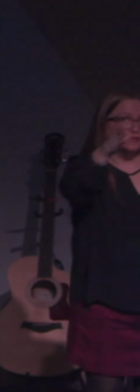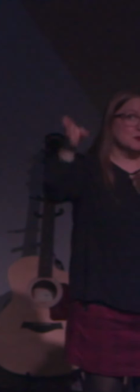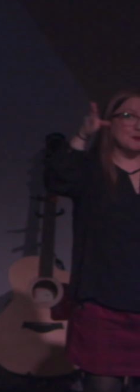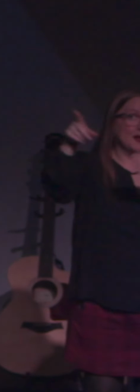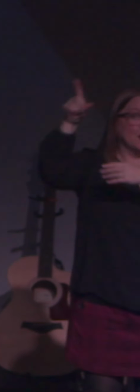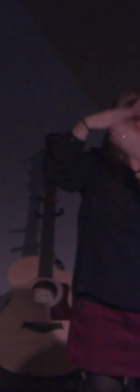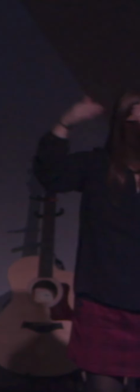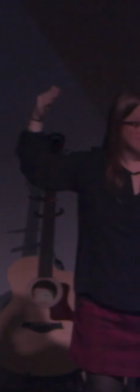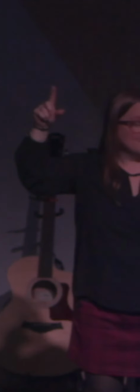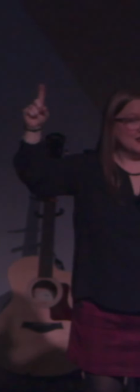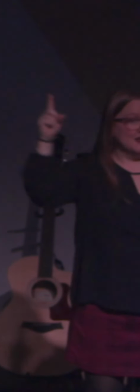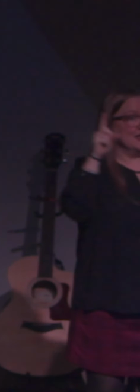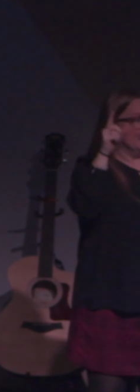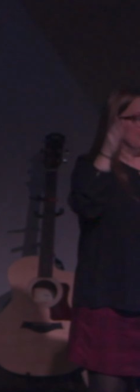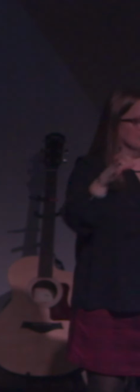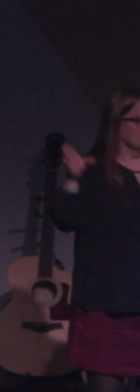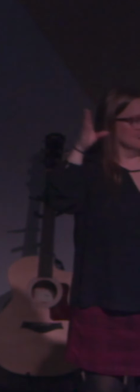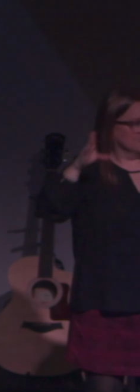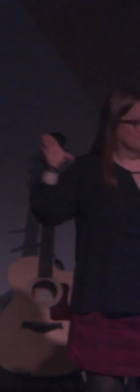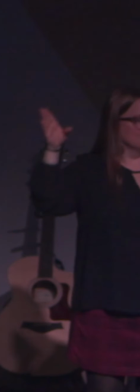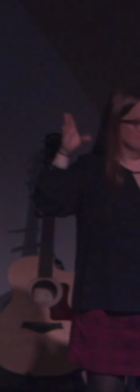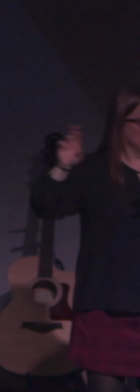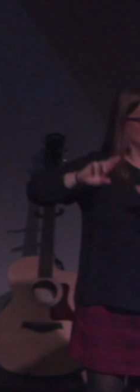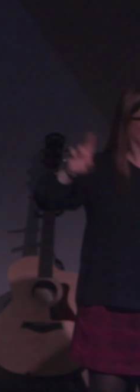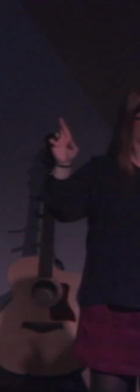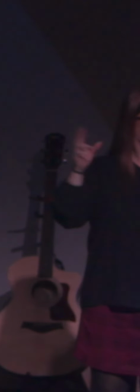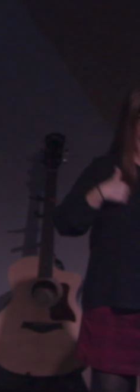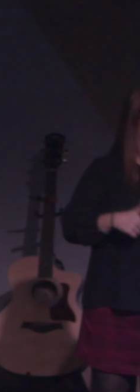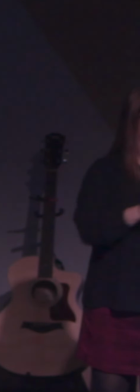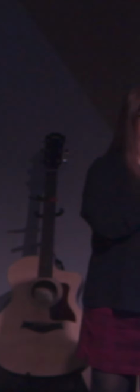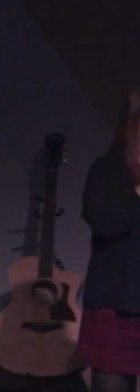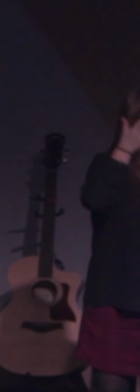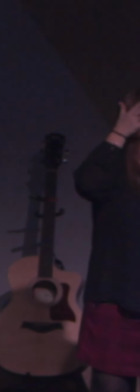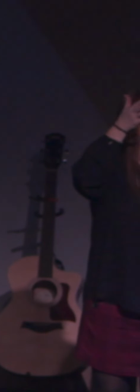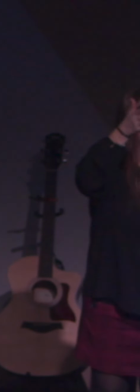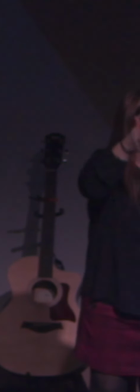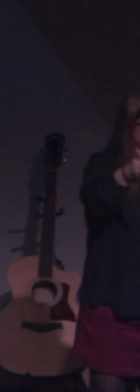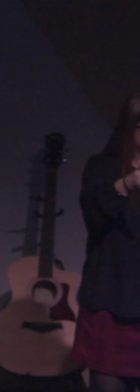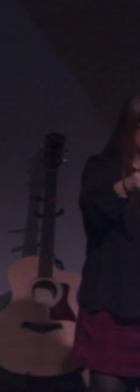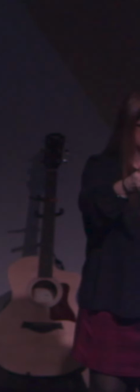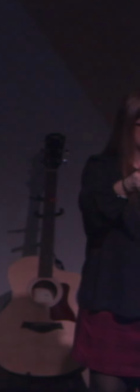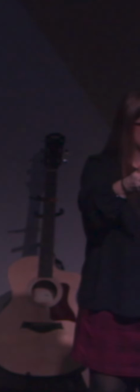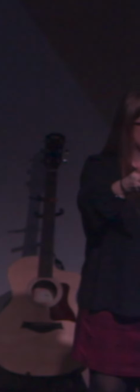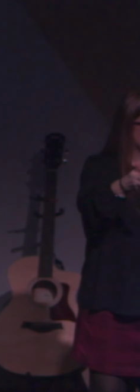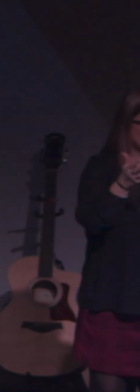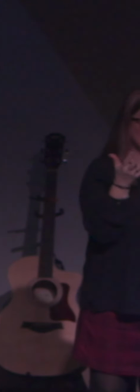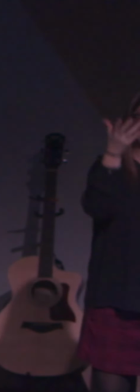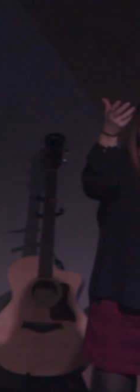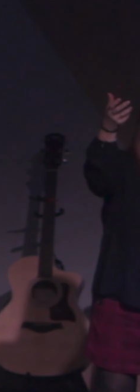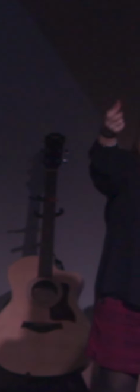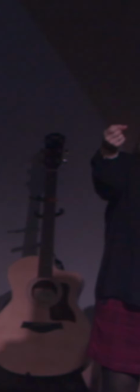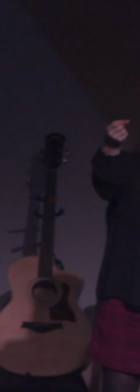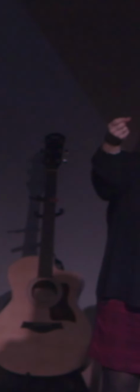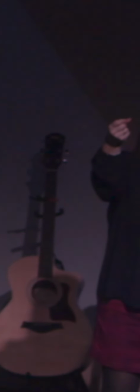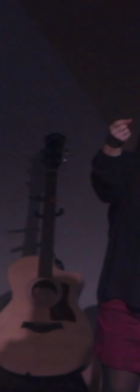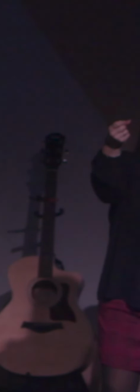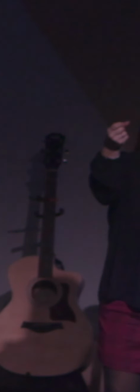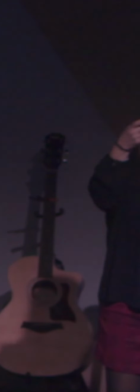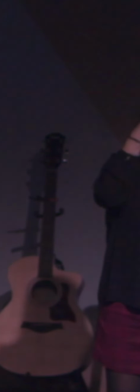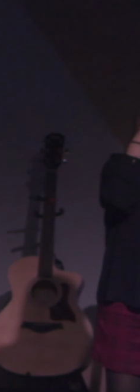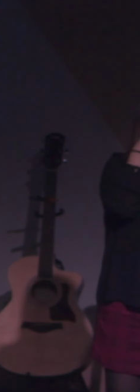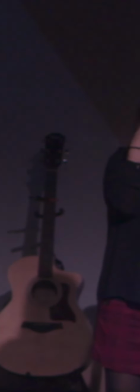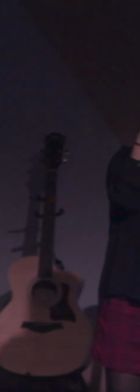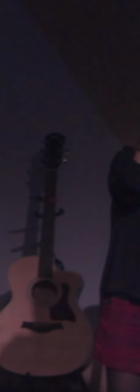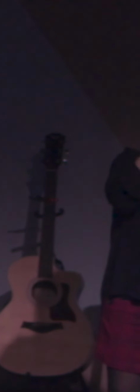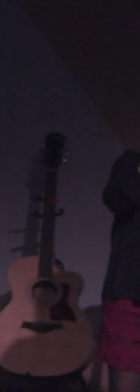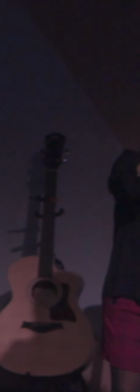for us. He is preparing the table before us. We have to put our trust in Him. We can't see the things that He's